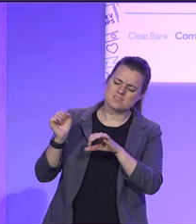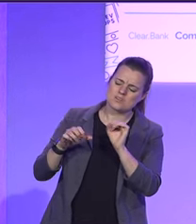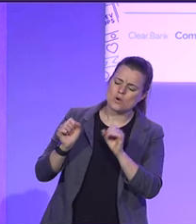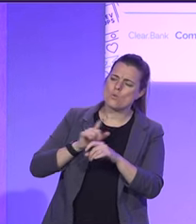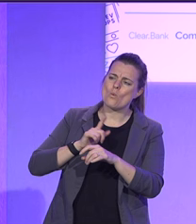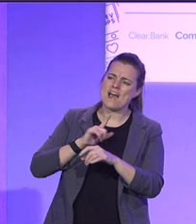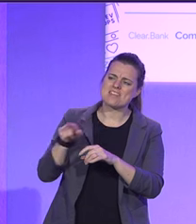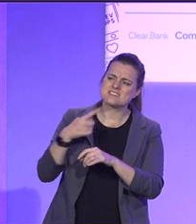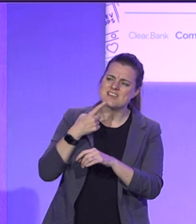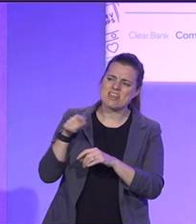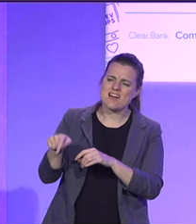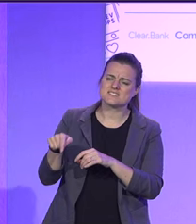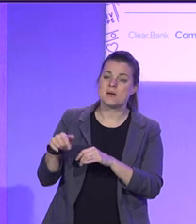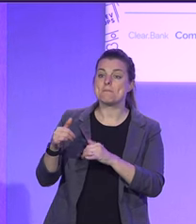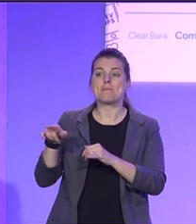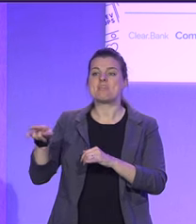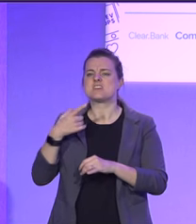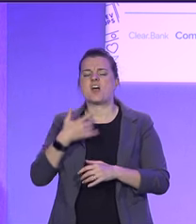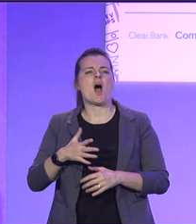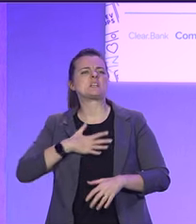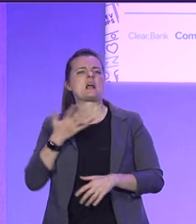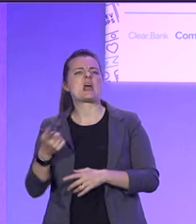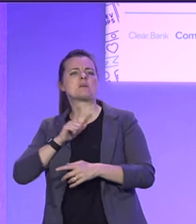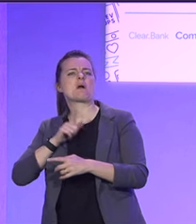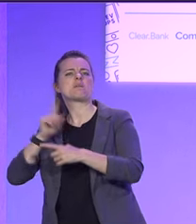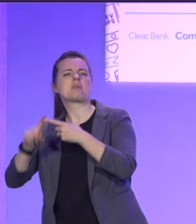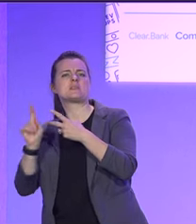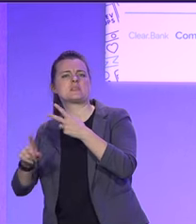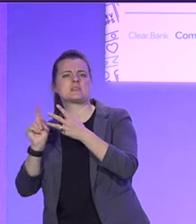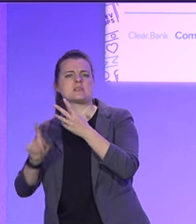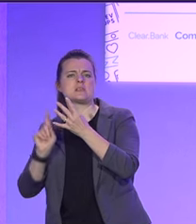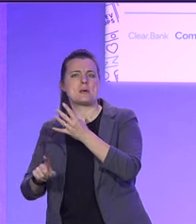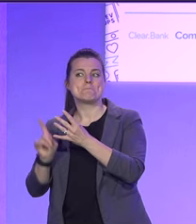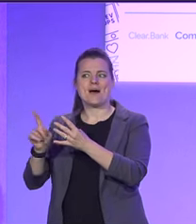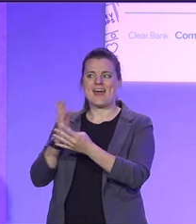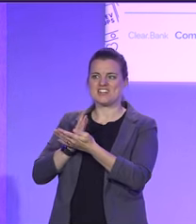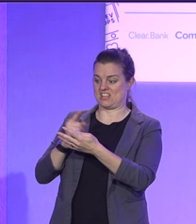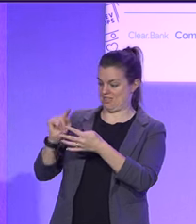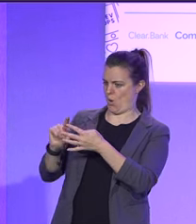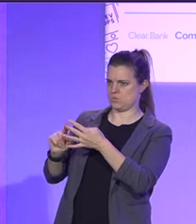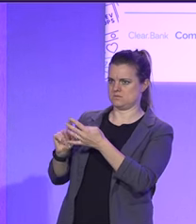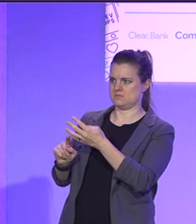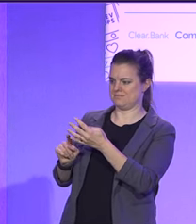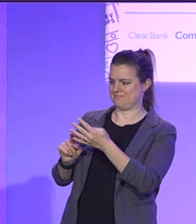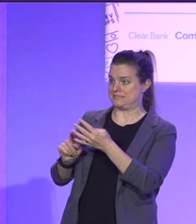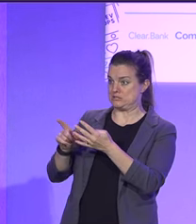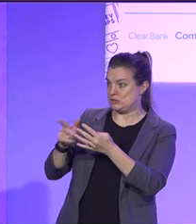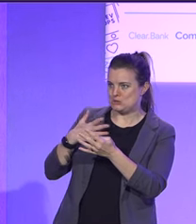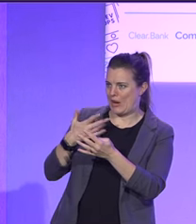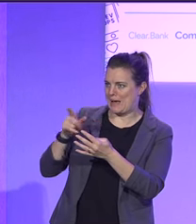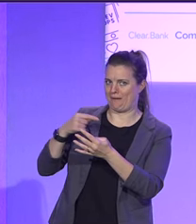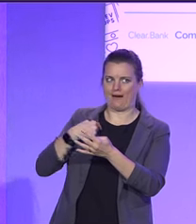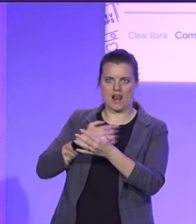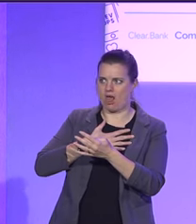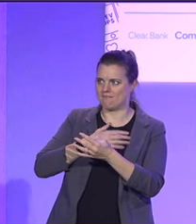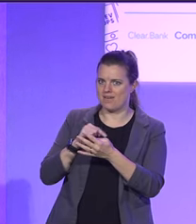analogy. I might be saying these things of why I don't like working for my company, but that might actually really interest you. You're like, I want to